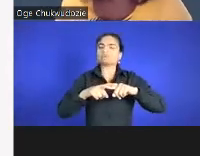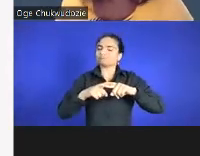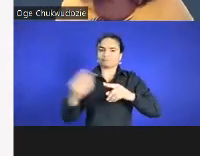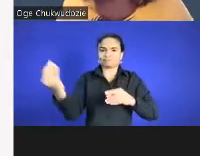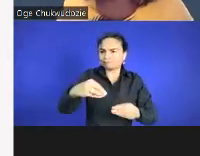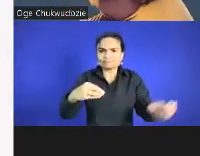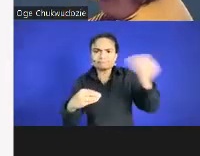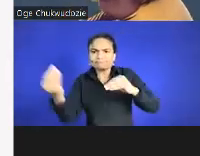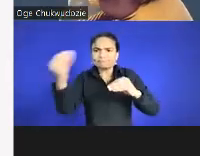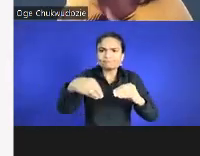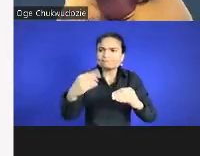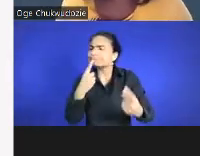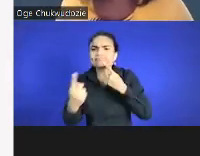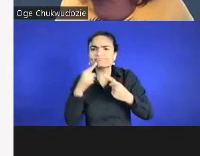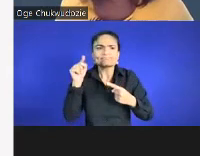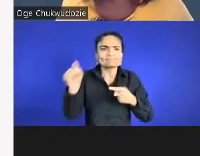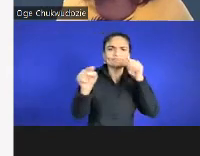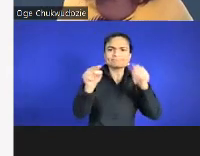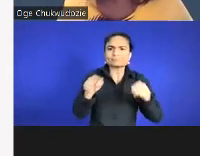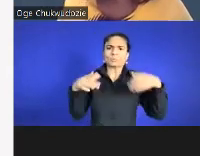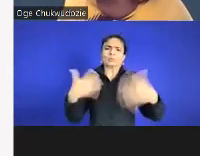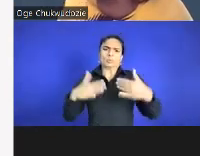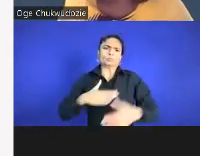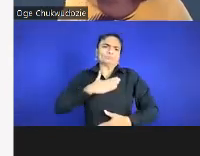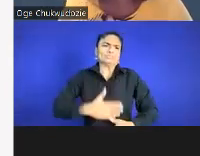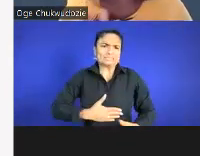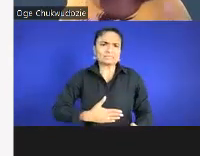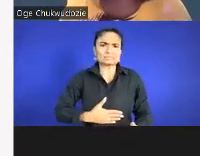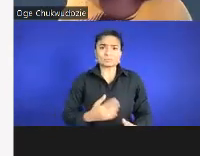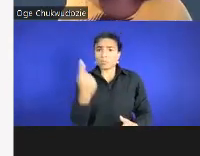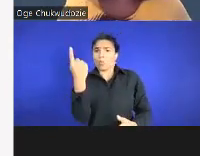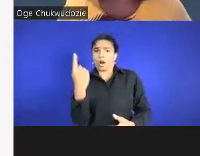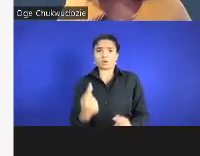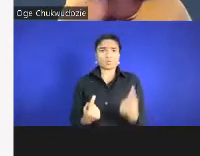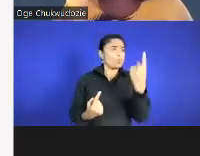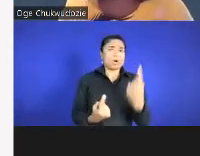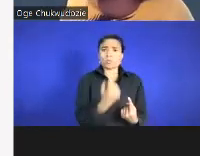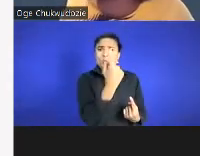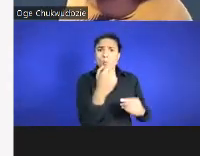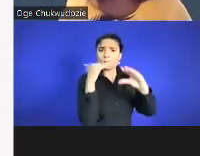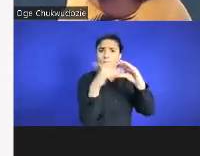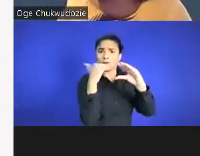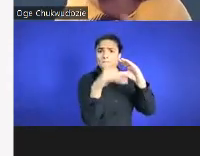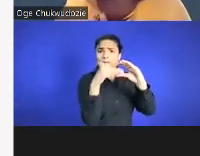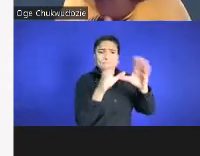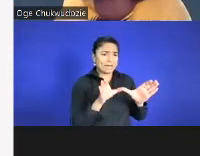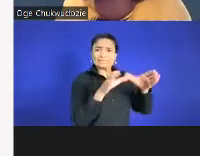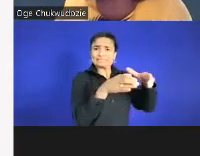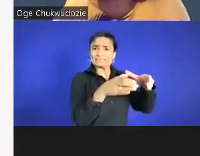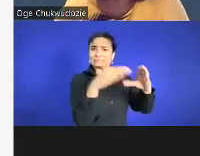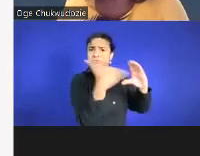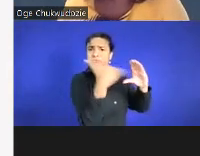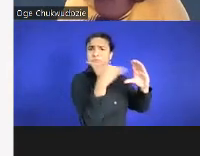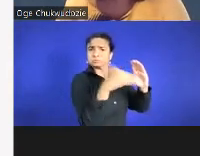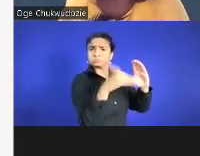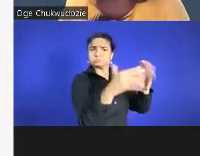the M&E people, it doesn't concern us. Sometimes in NGO, we have those segregations, oh, the M&E,